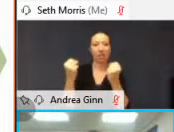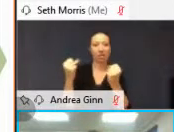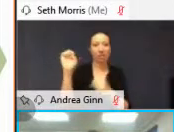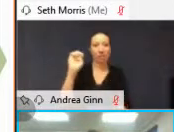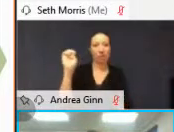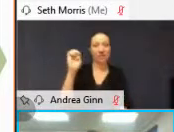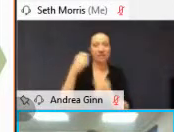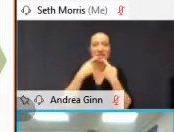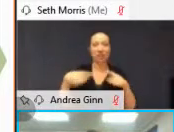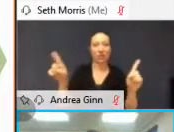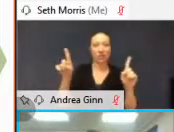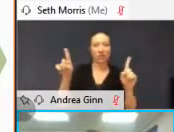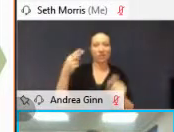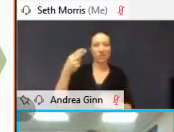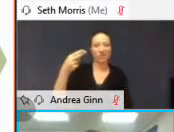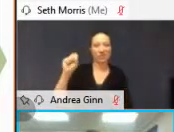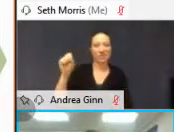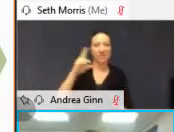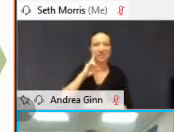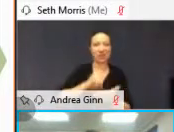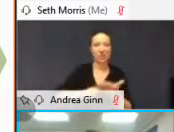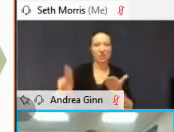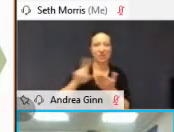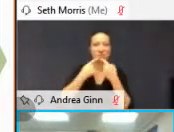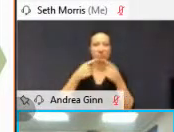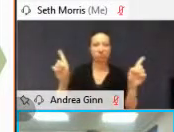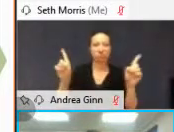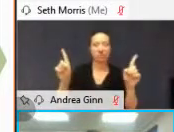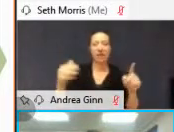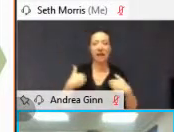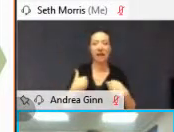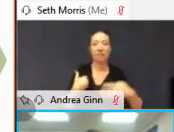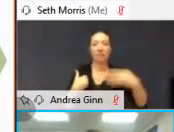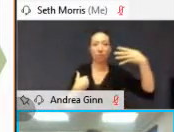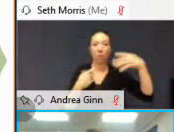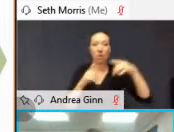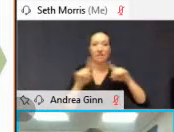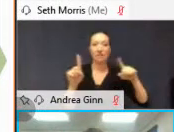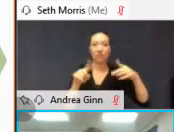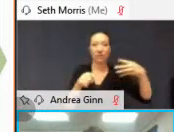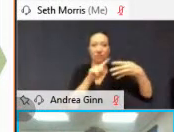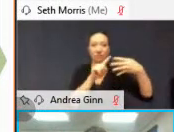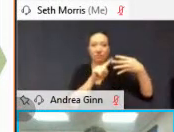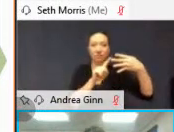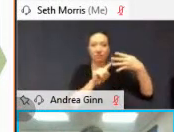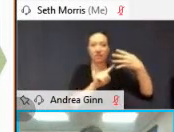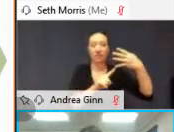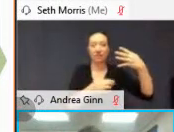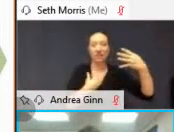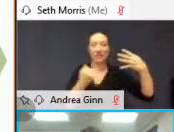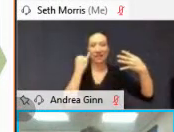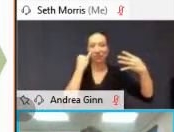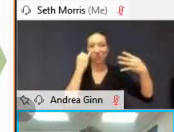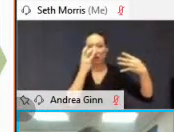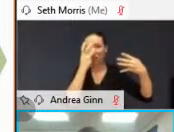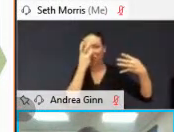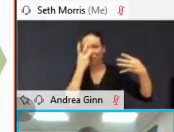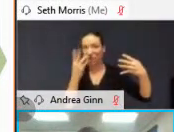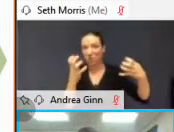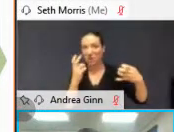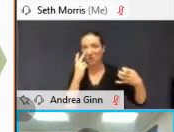Services Secretary. There's actually 4 different declarations. There's a slide in the back of the deck if you are a nerd like me and find this